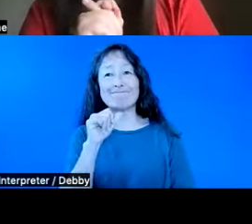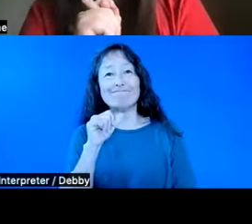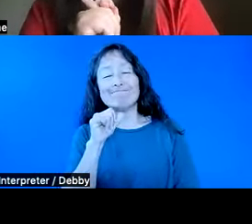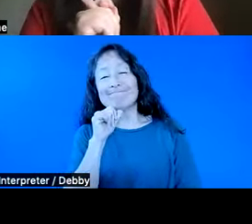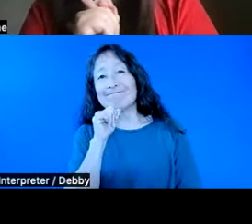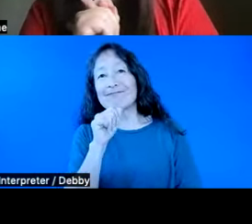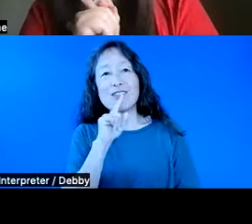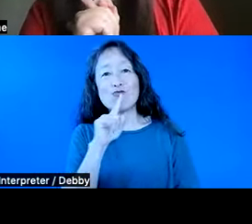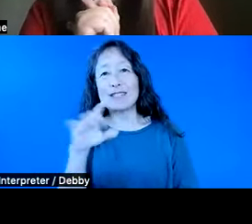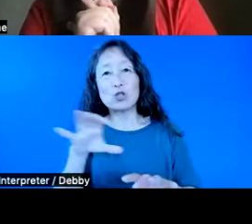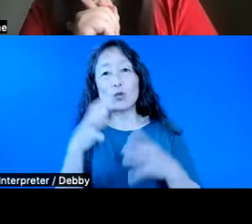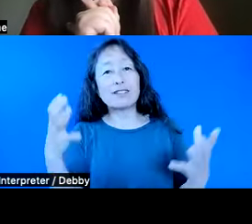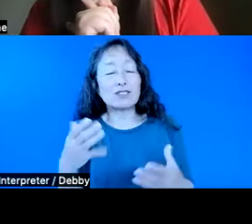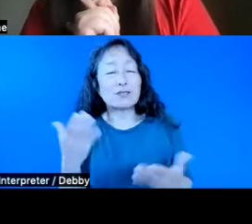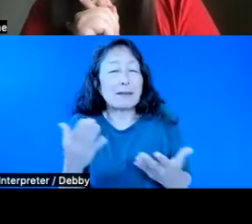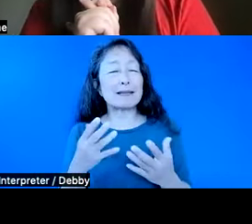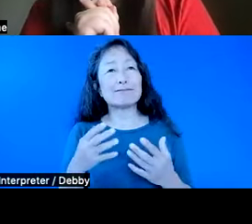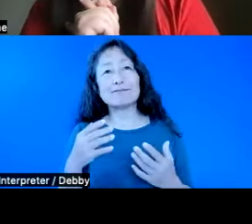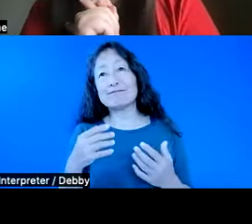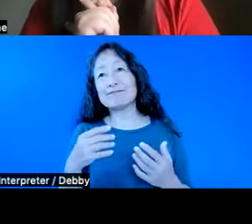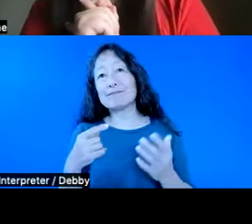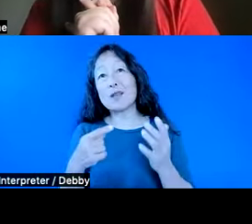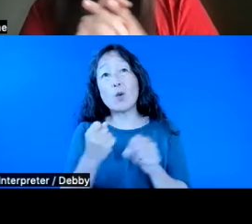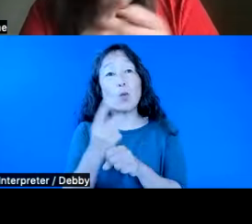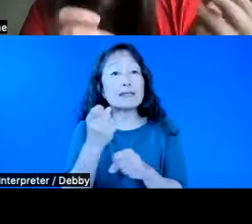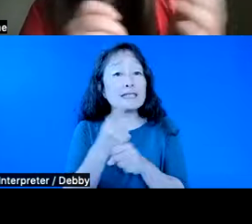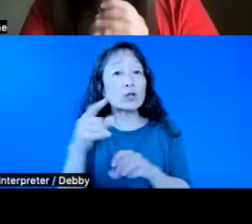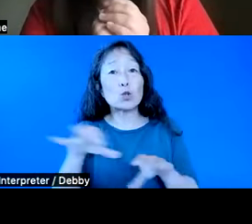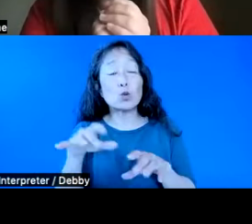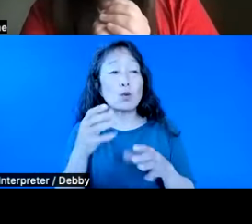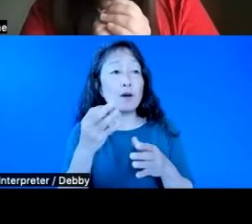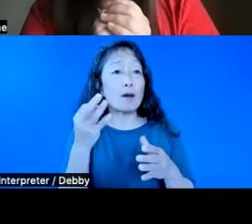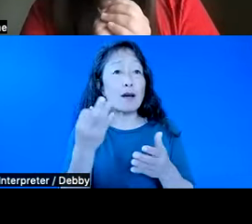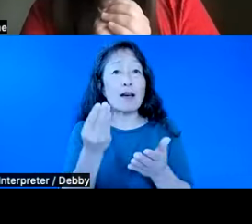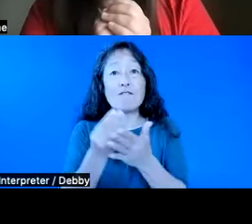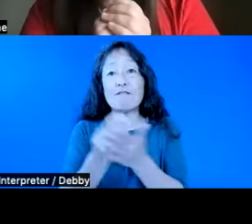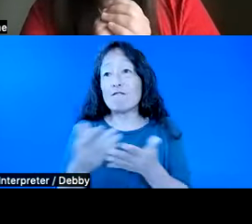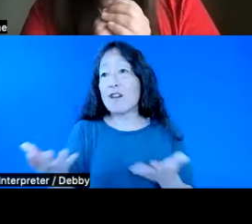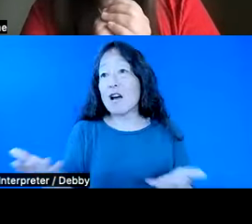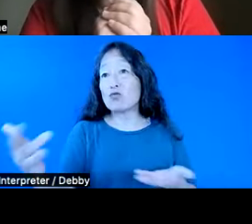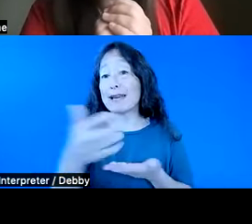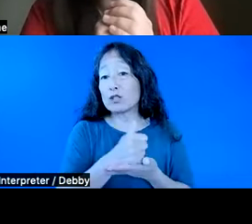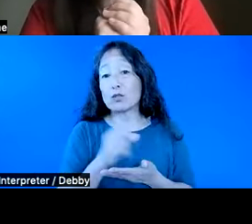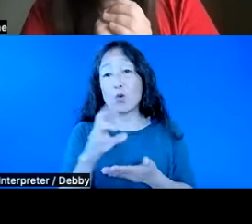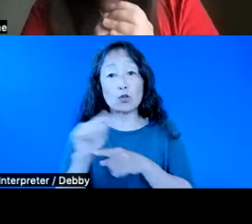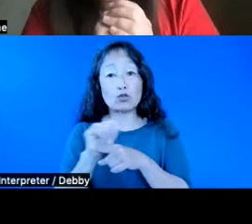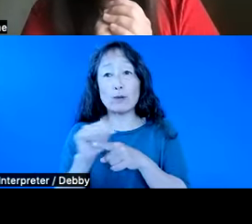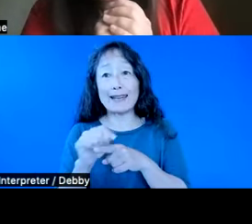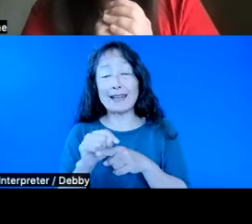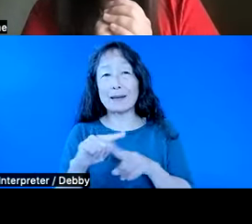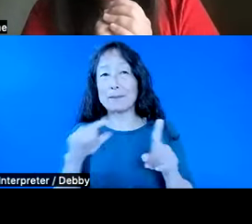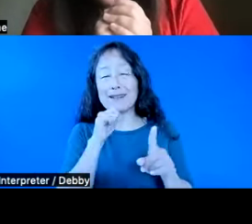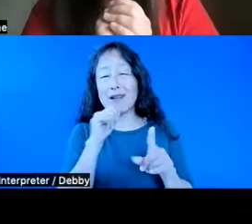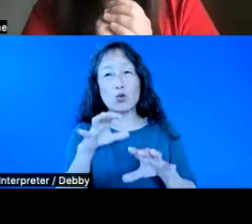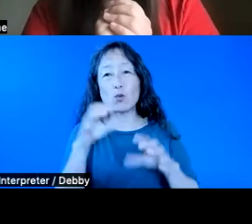do a fundraiser or a training, but they don't do anything. And for me, that is doing such a disservice